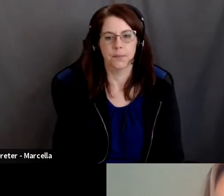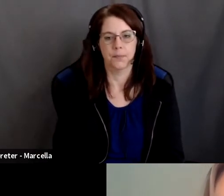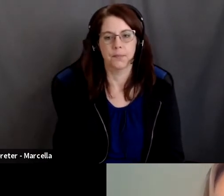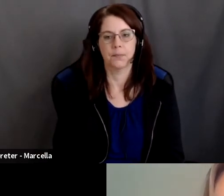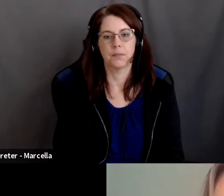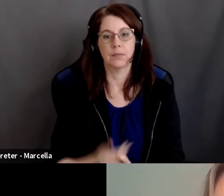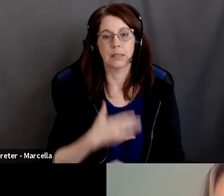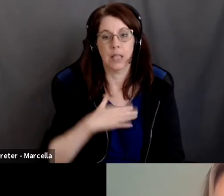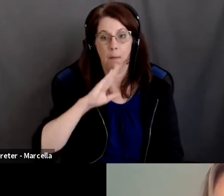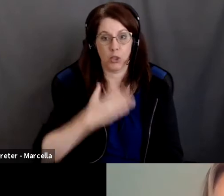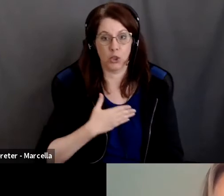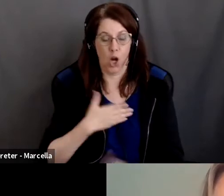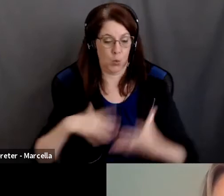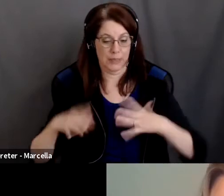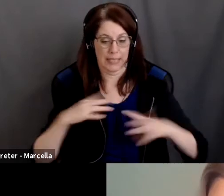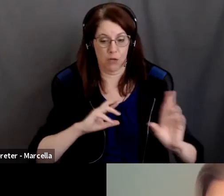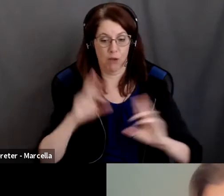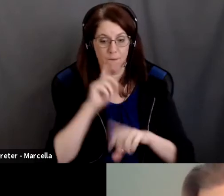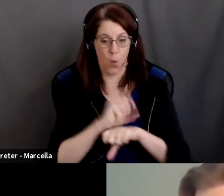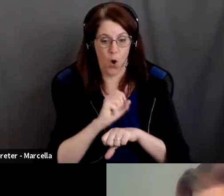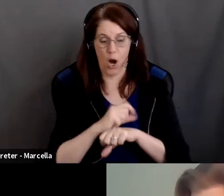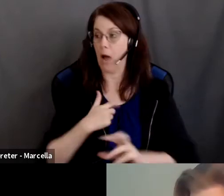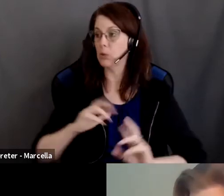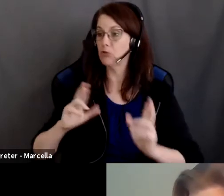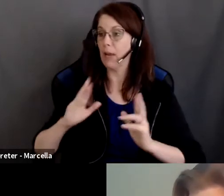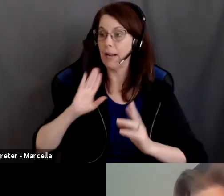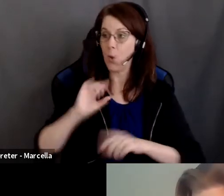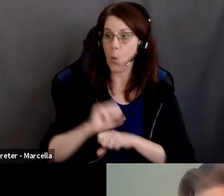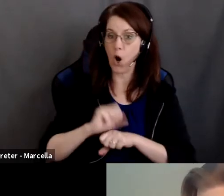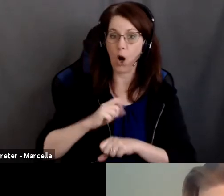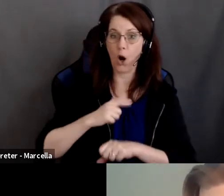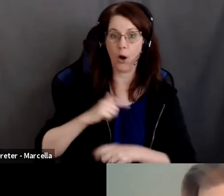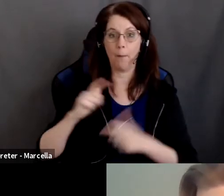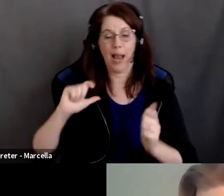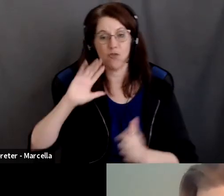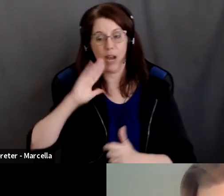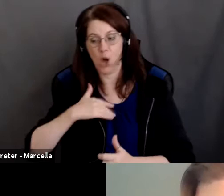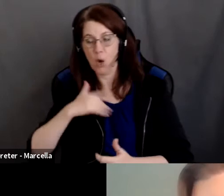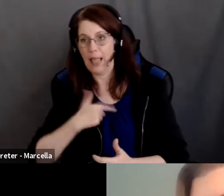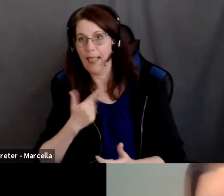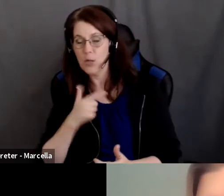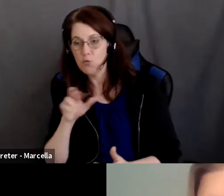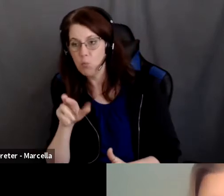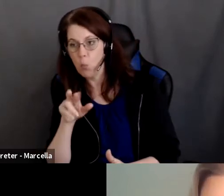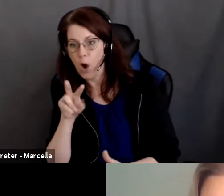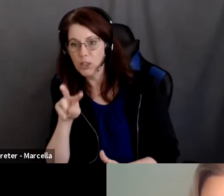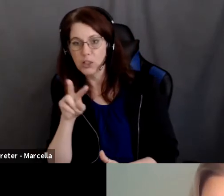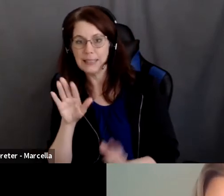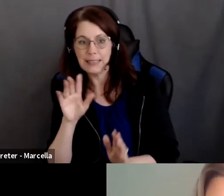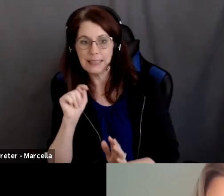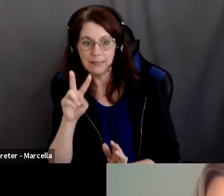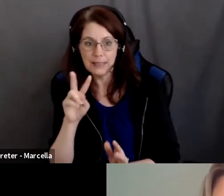My daughter was getting ready for work. I was getting ready for work. My granddaughter was in the living room watching TV that